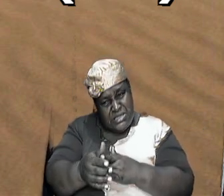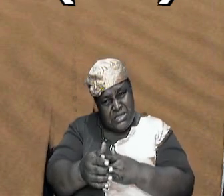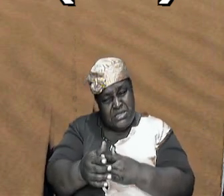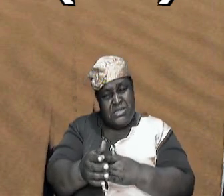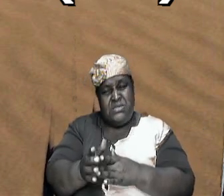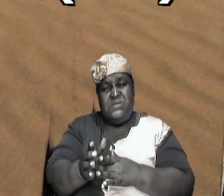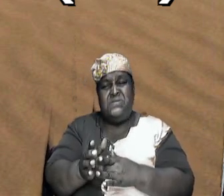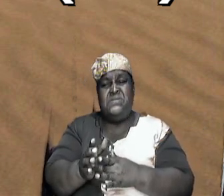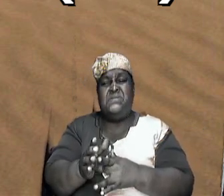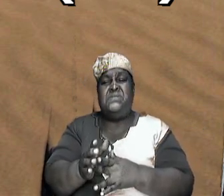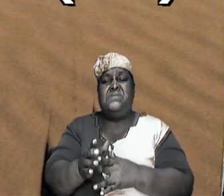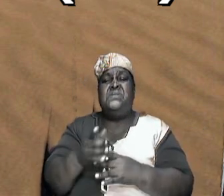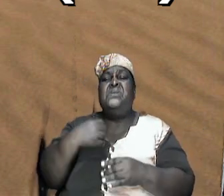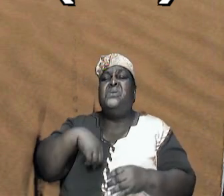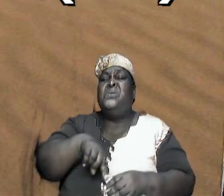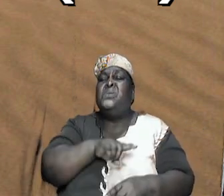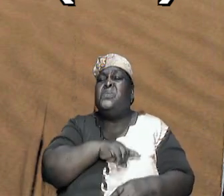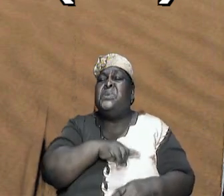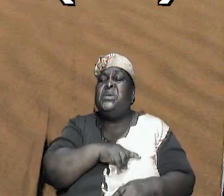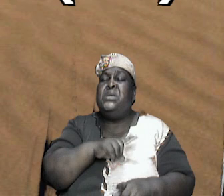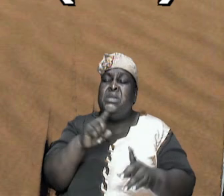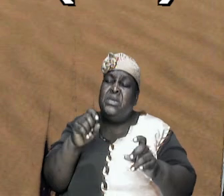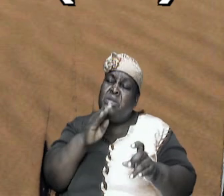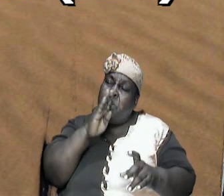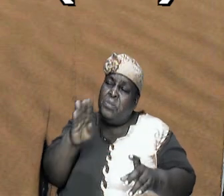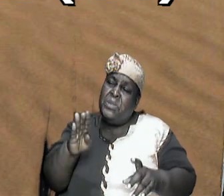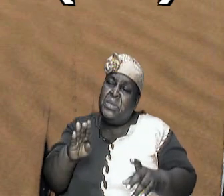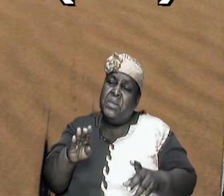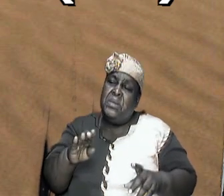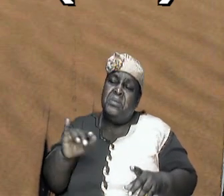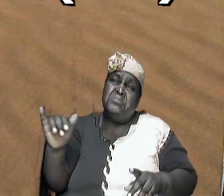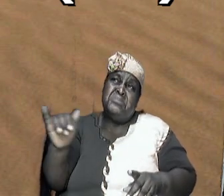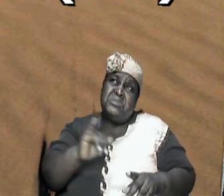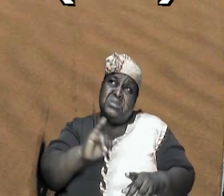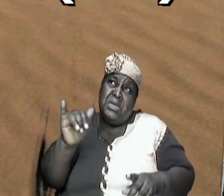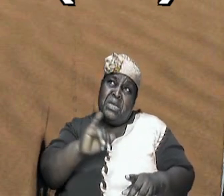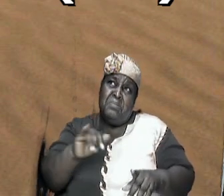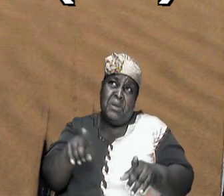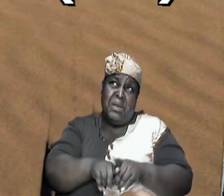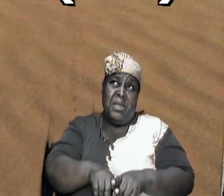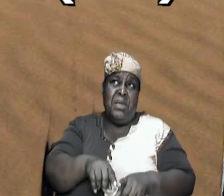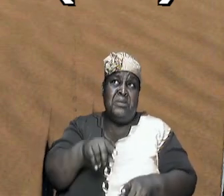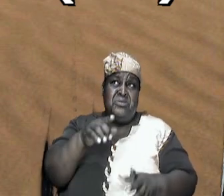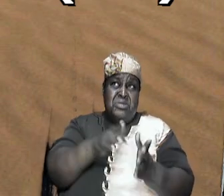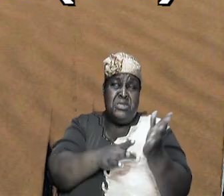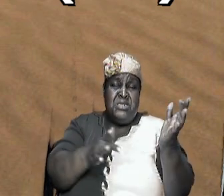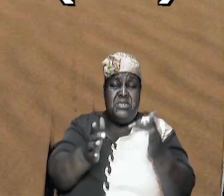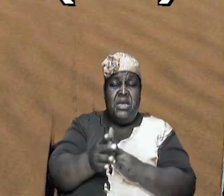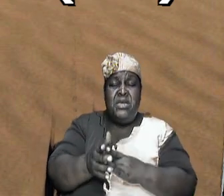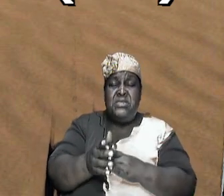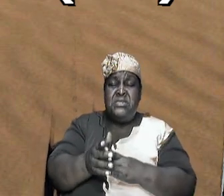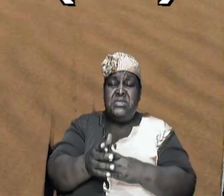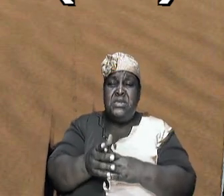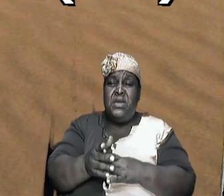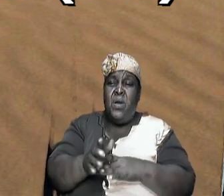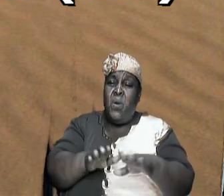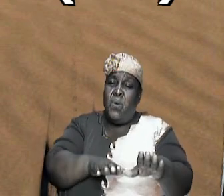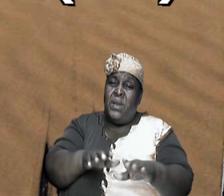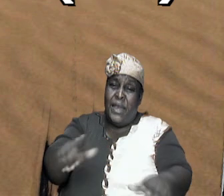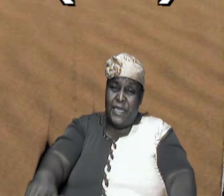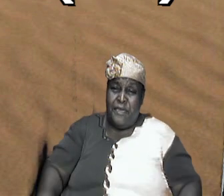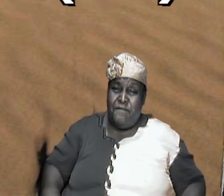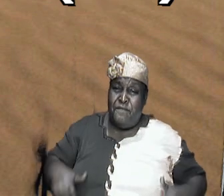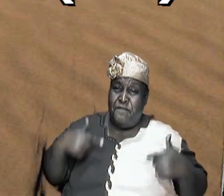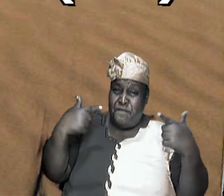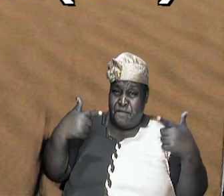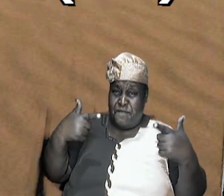Christ. We need to be like him. We need to walk the way he walked. We need to talk the way he talked.